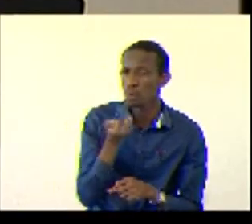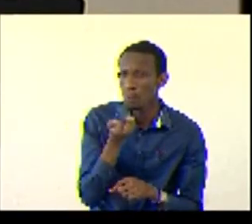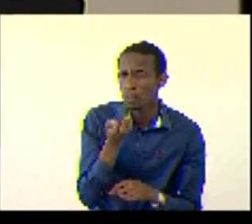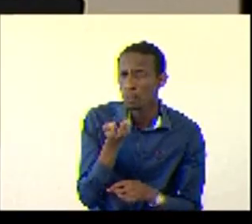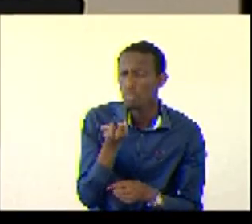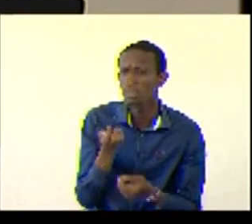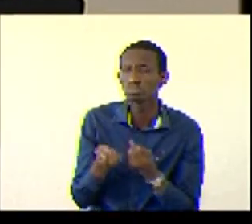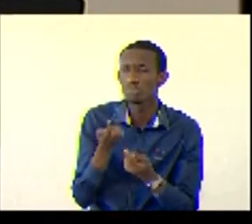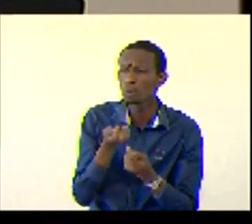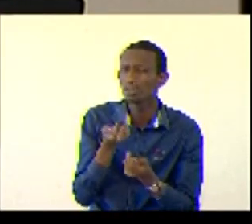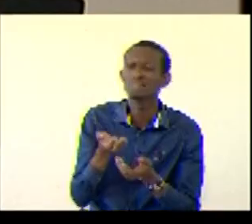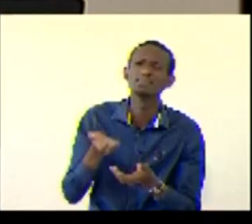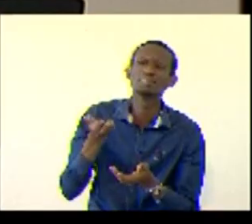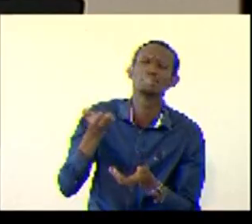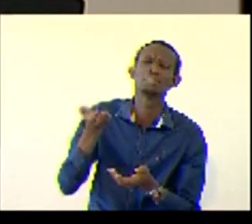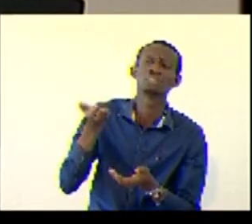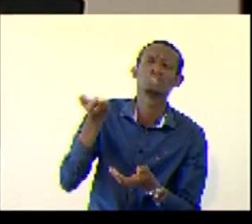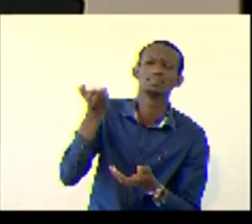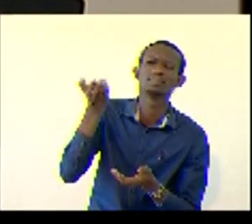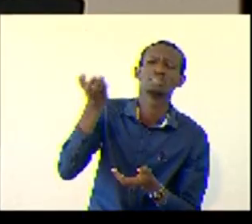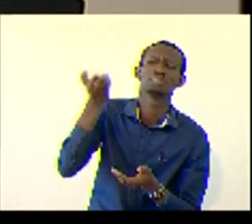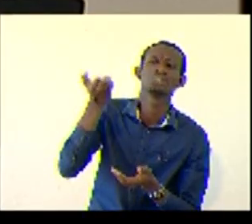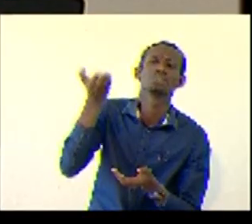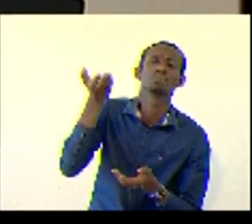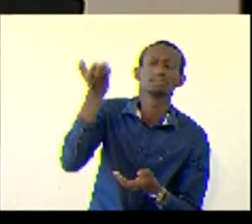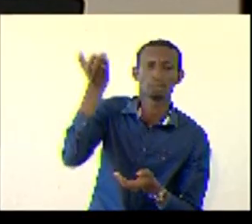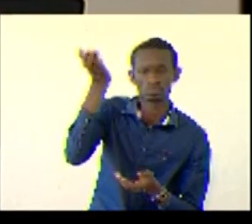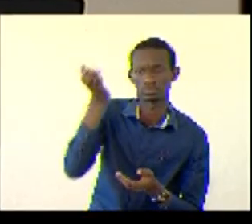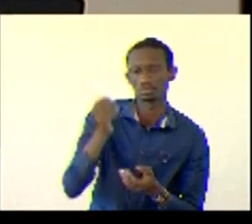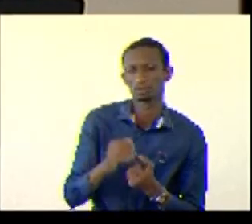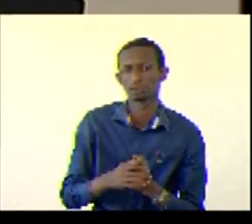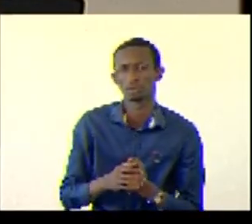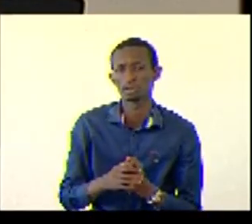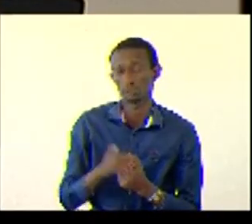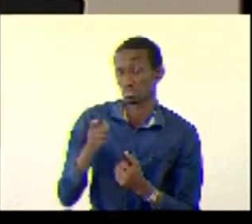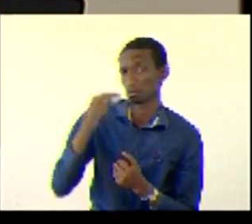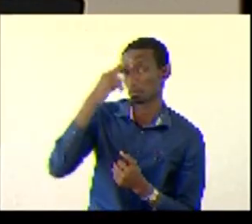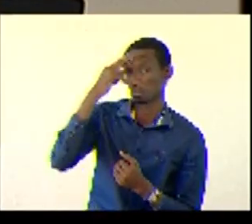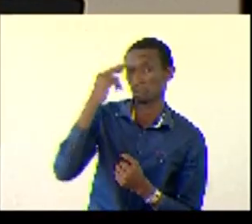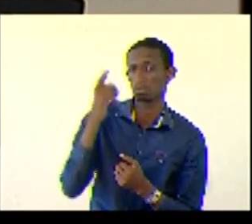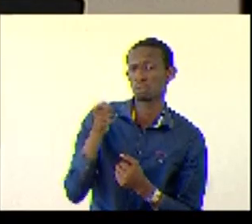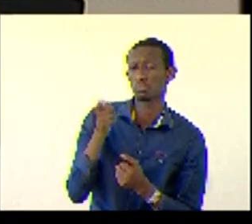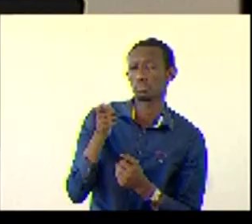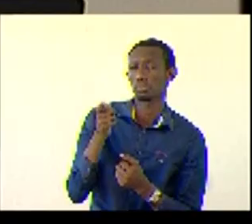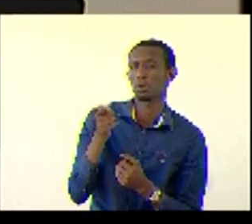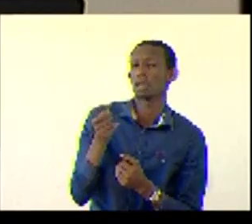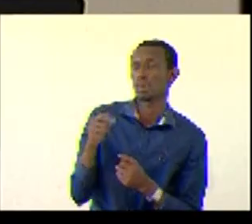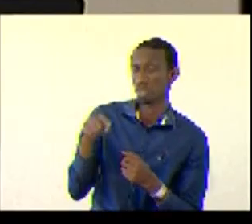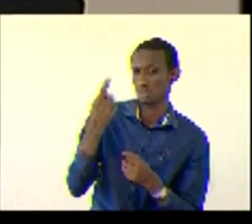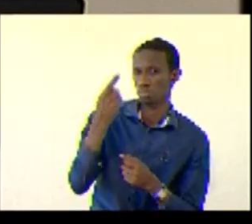and high increase in the rate of the reaction. So that is why it is slightly above this